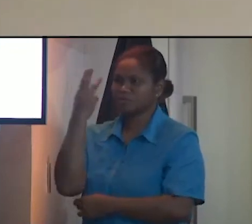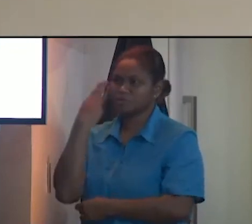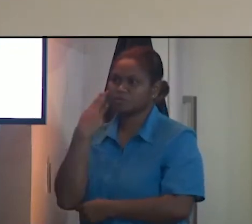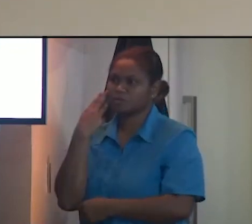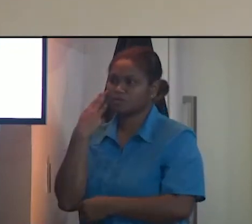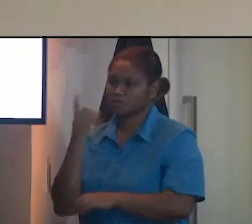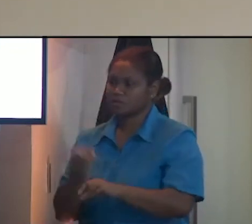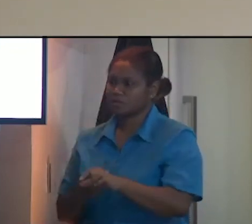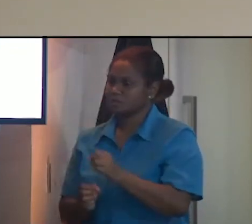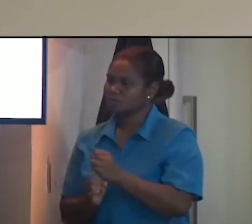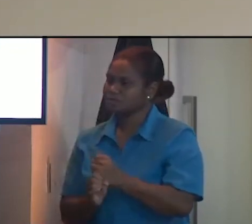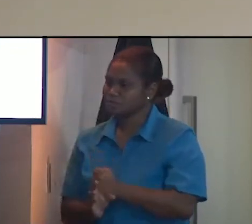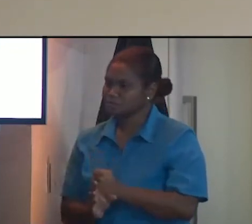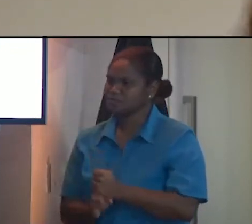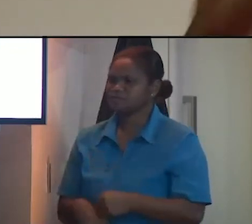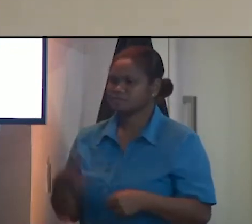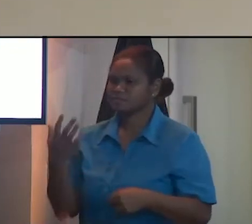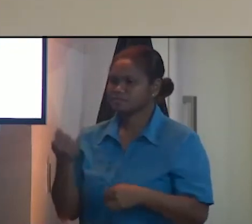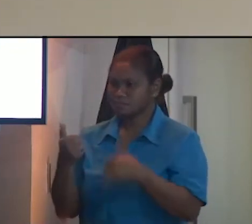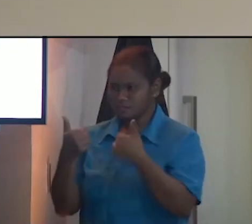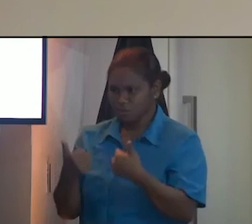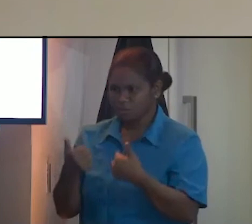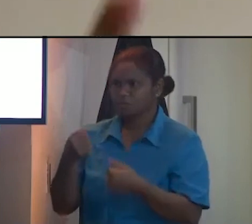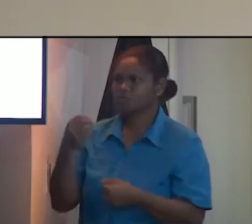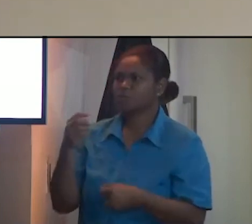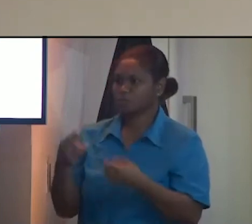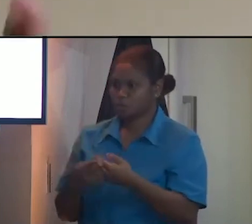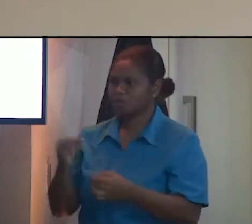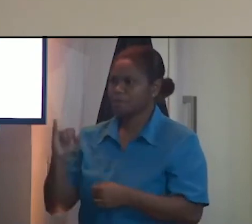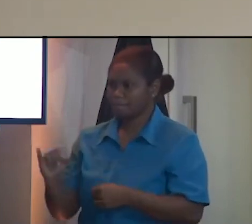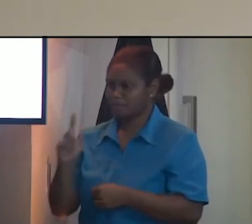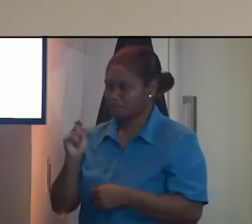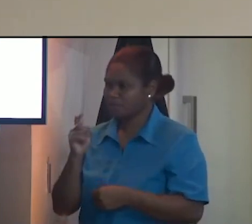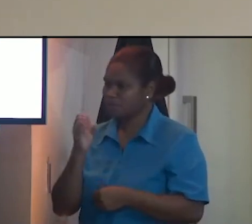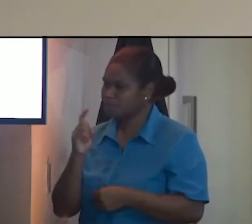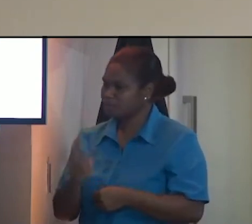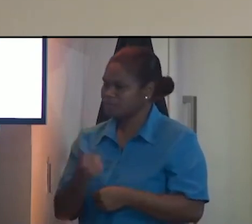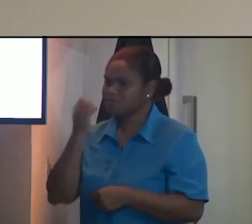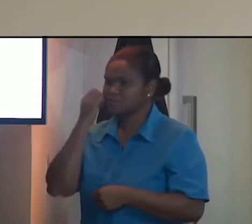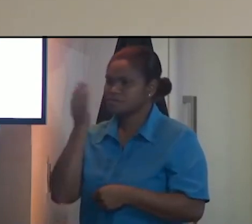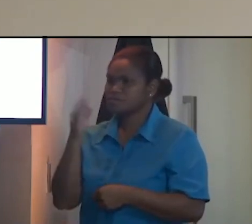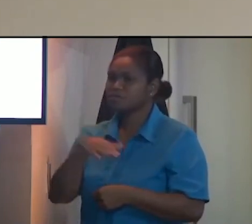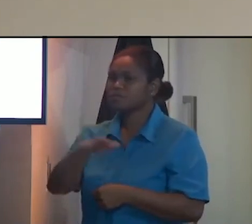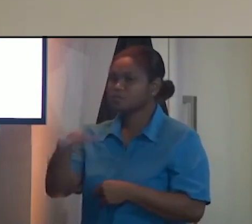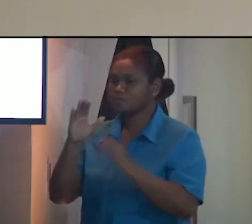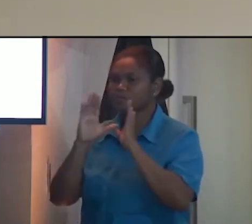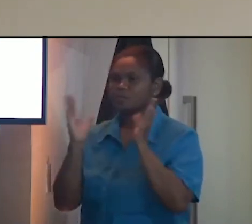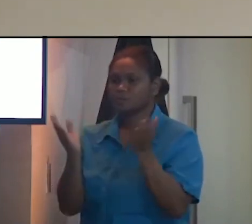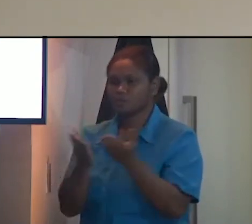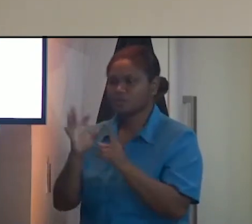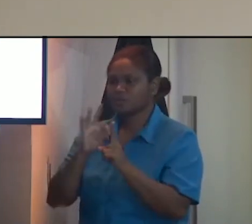That has its benefit, that has its negatives, but it shows that it is evident across the world that it has